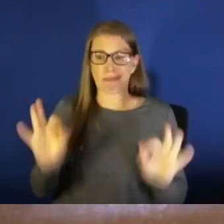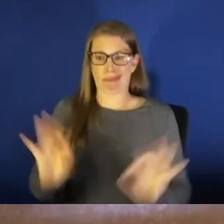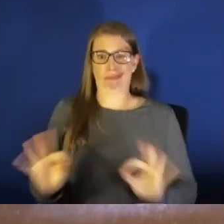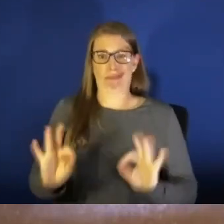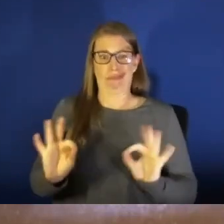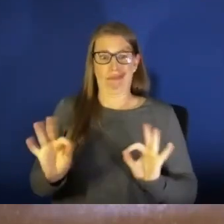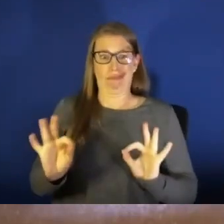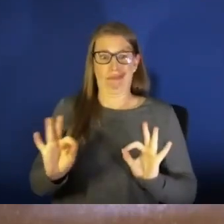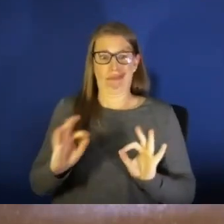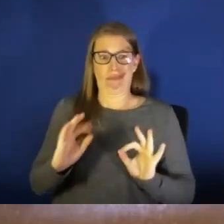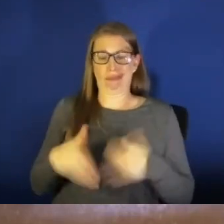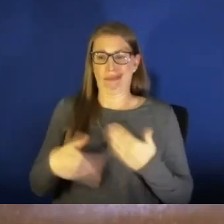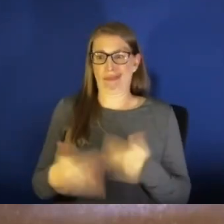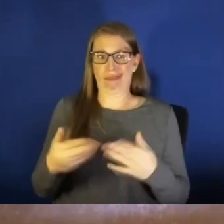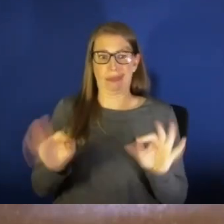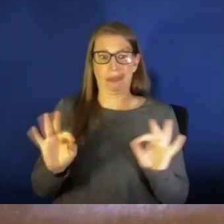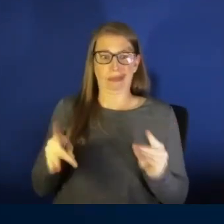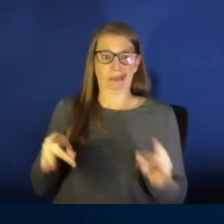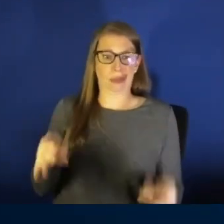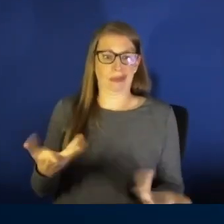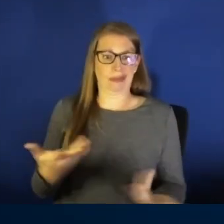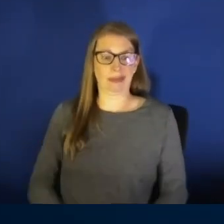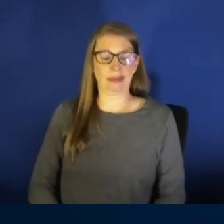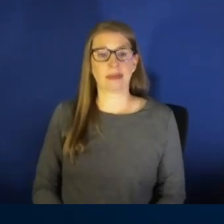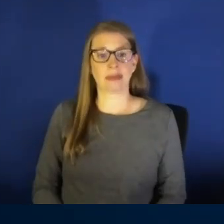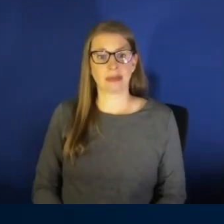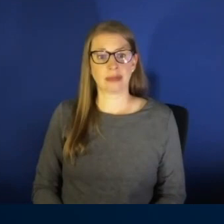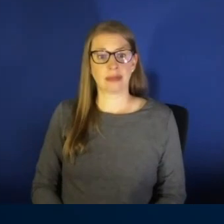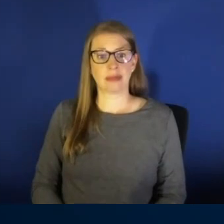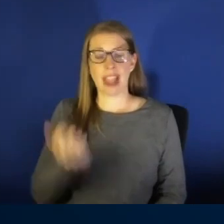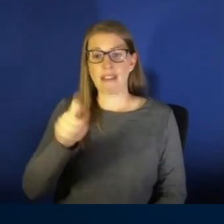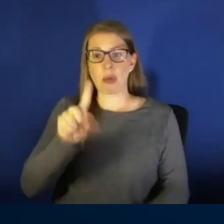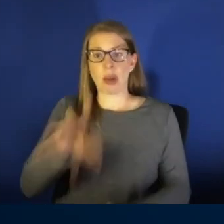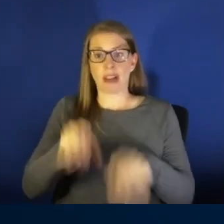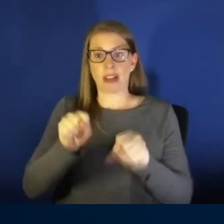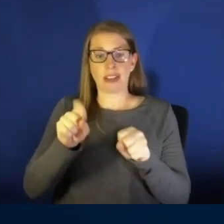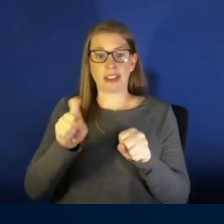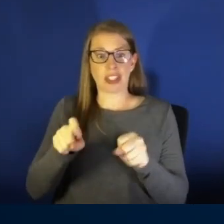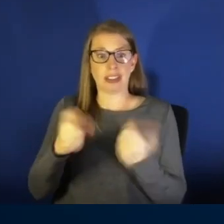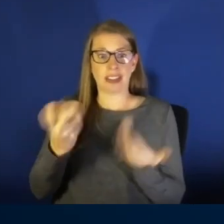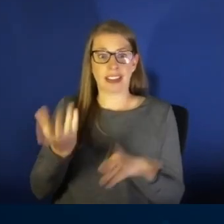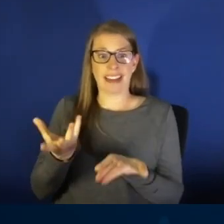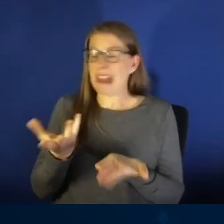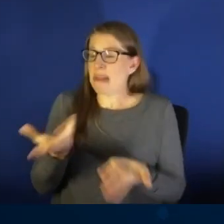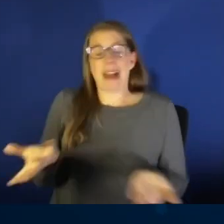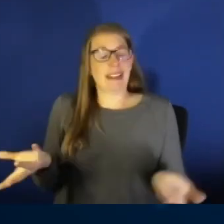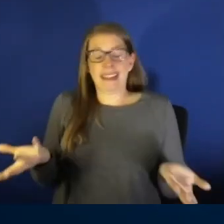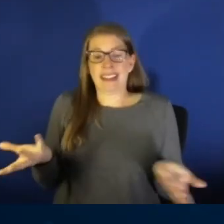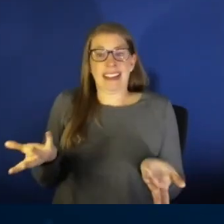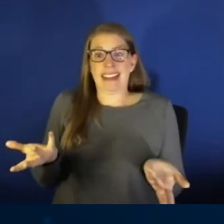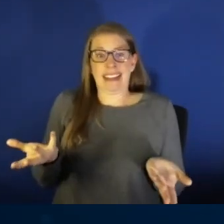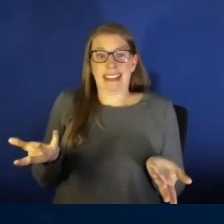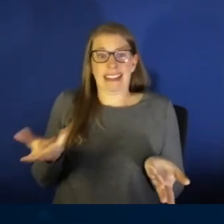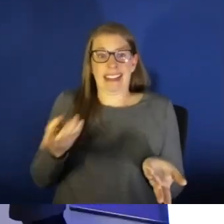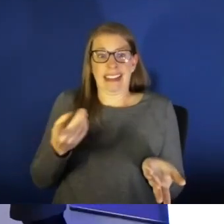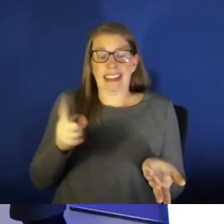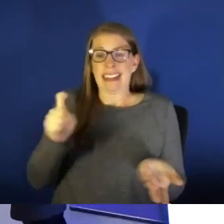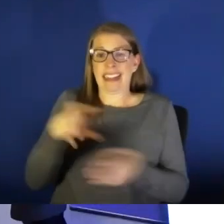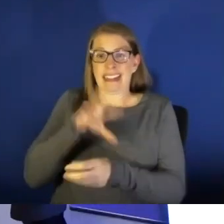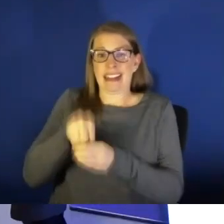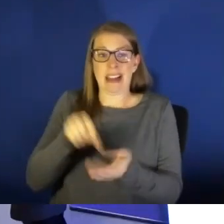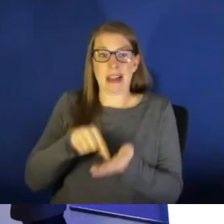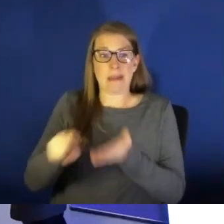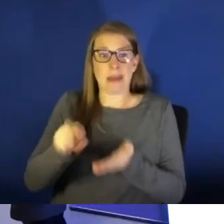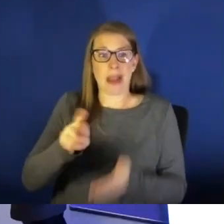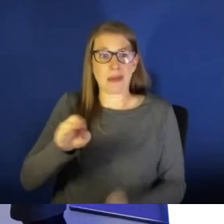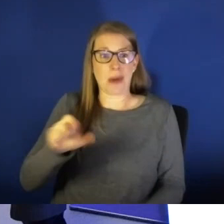park. Everybody should do it. Okay, he's like a very So you David, need to put him on the payroll. So a couple of